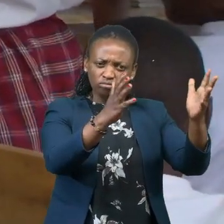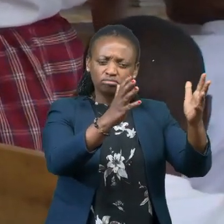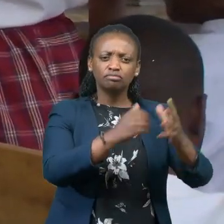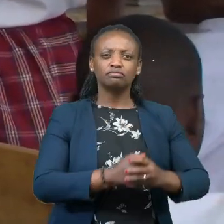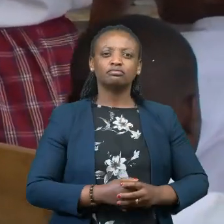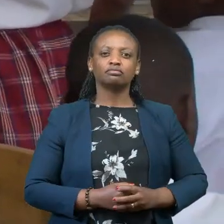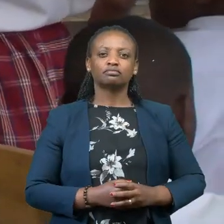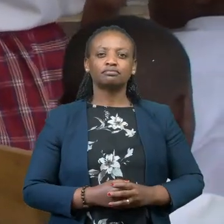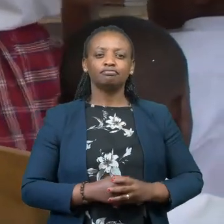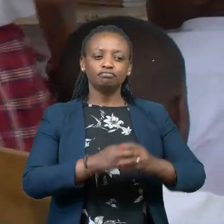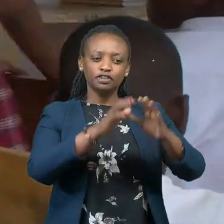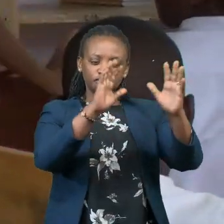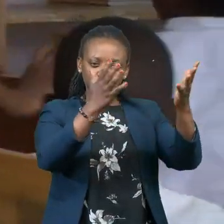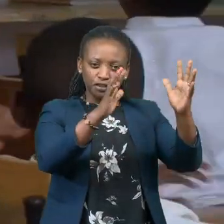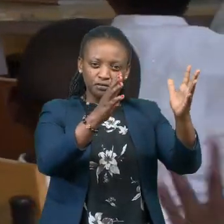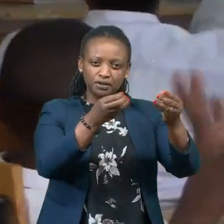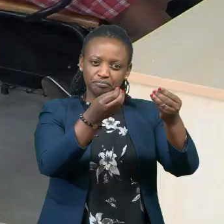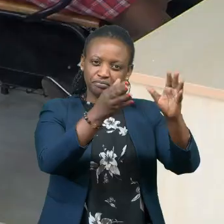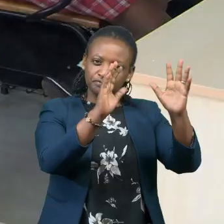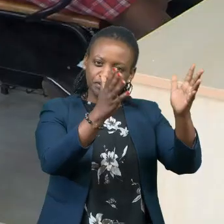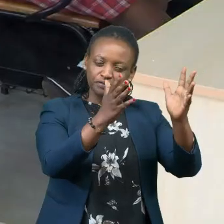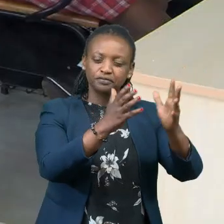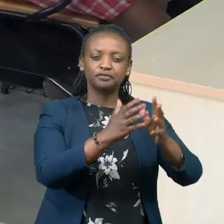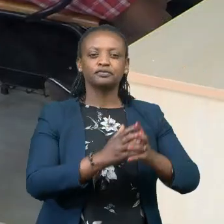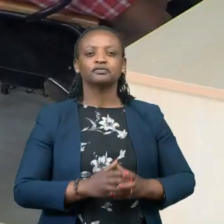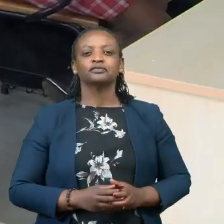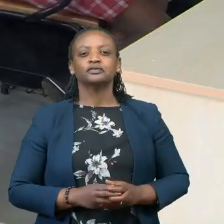Give him flowers. Give her flowers.